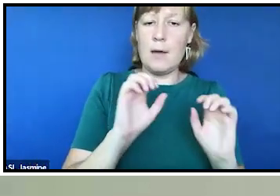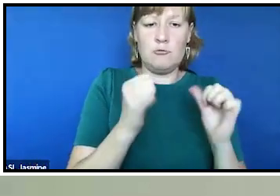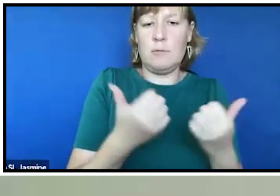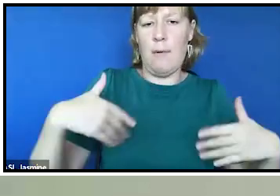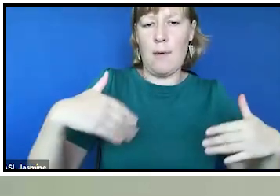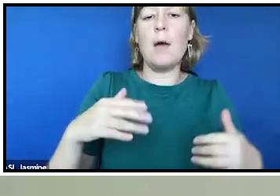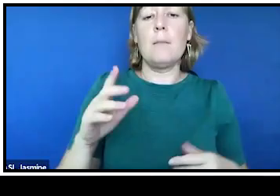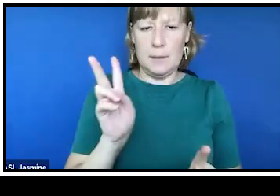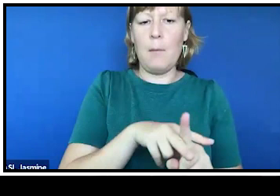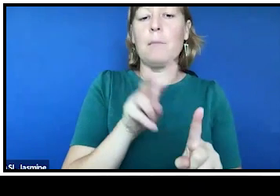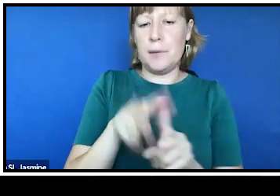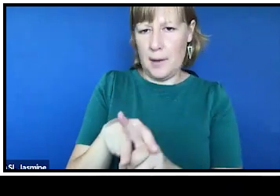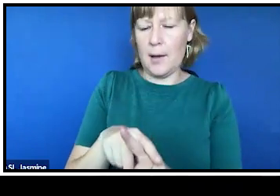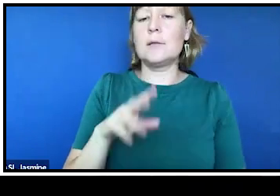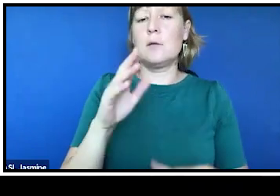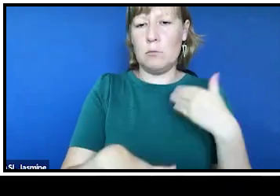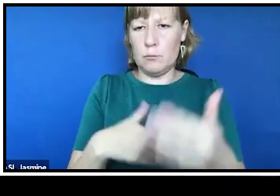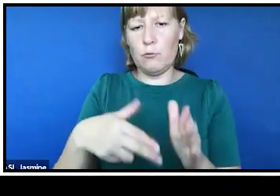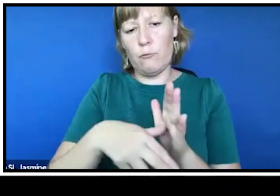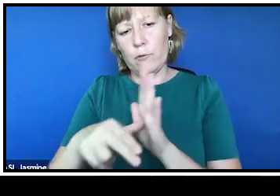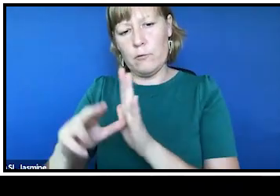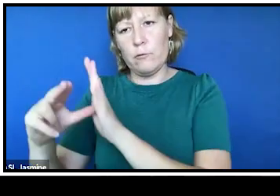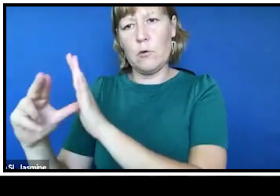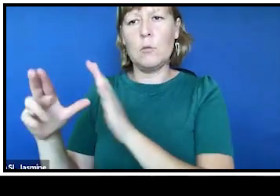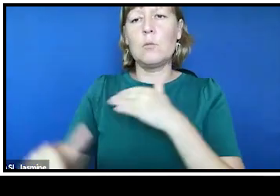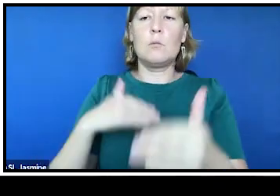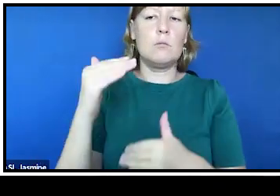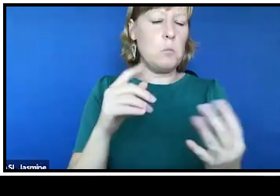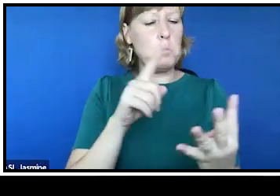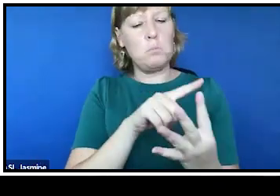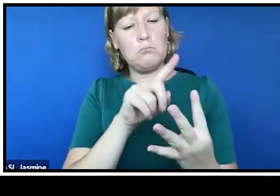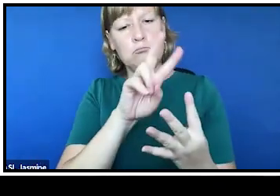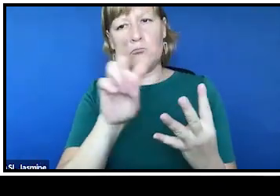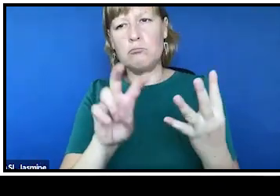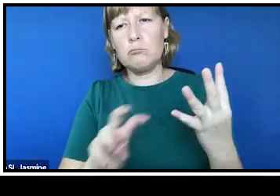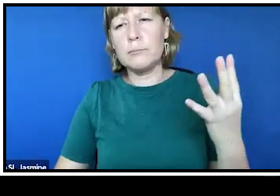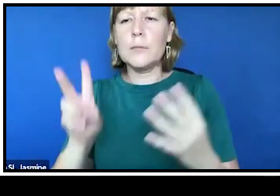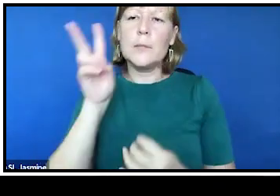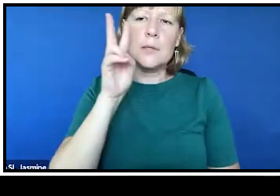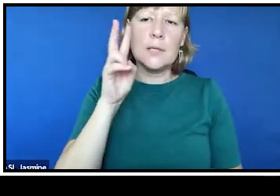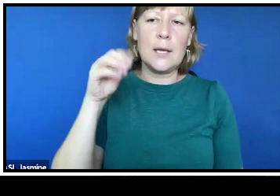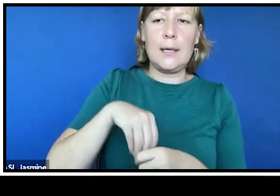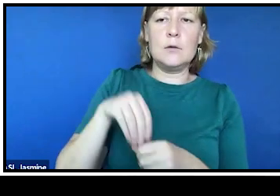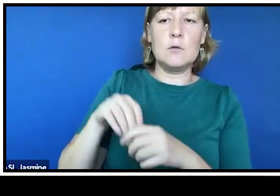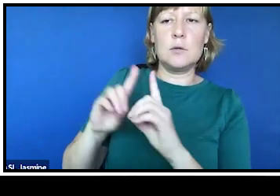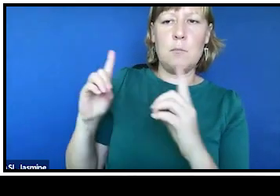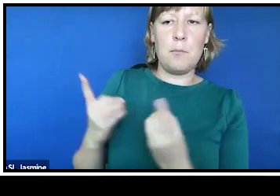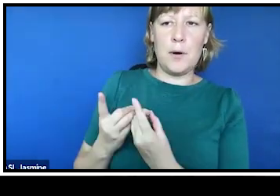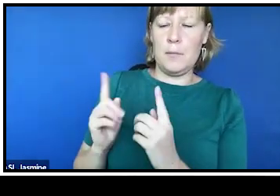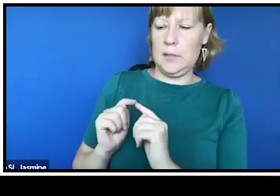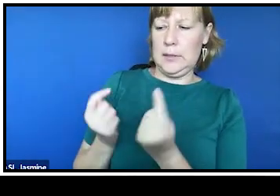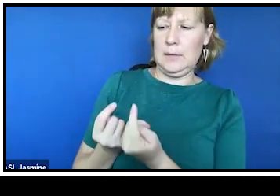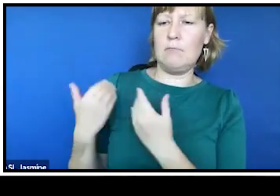and are going through a review process with an interdepartmental team that's